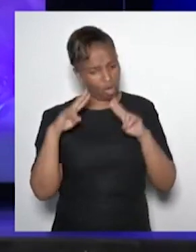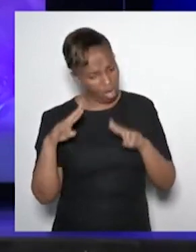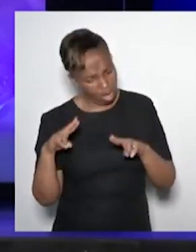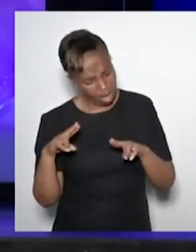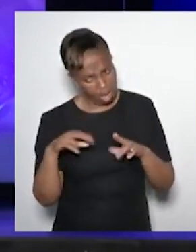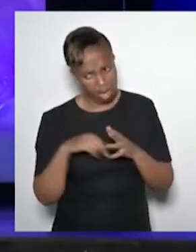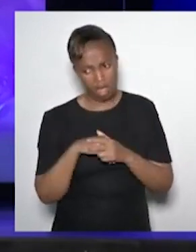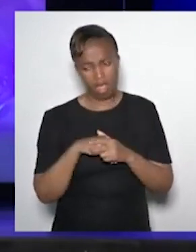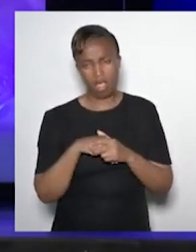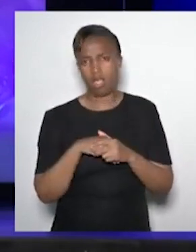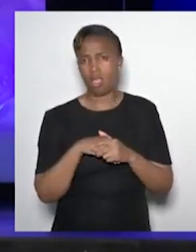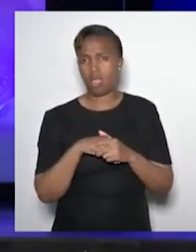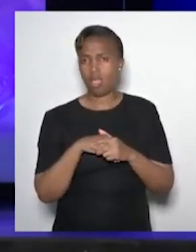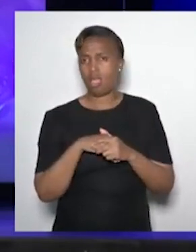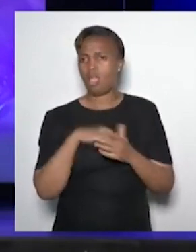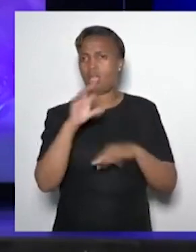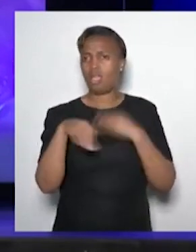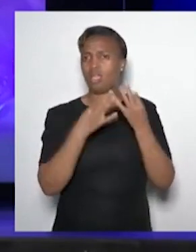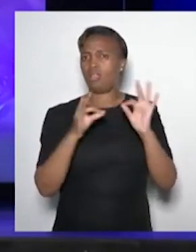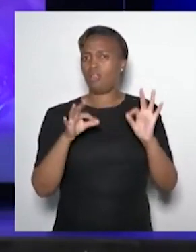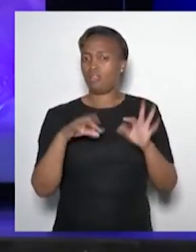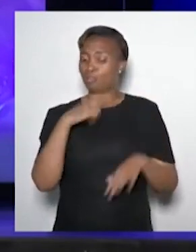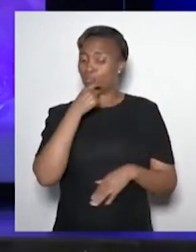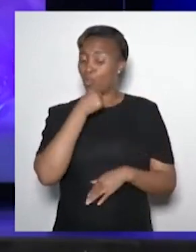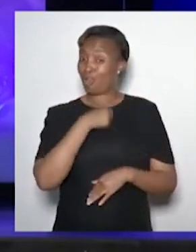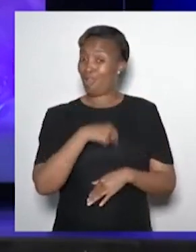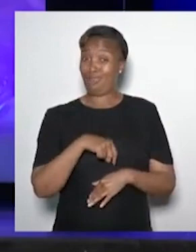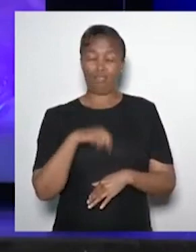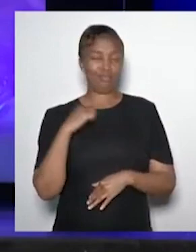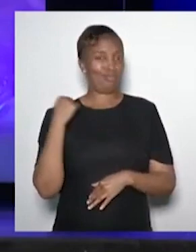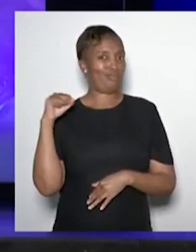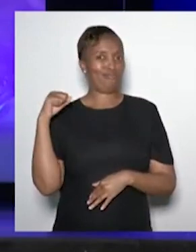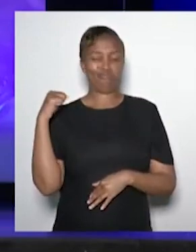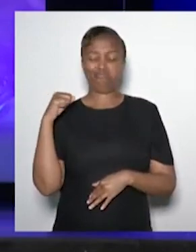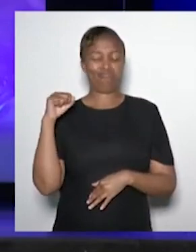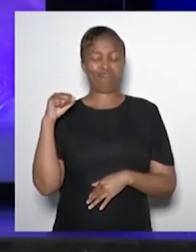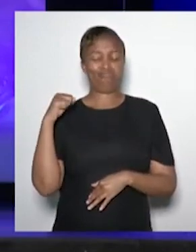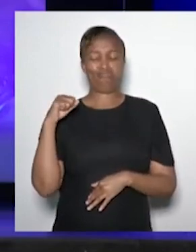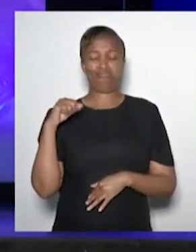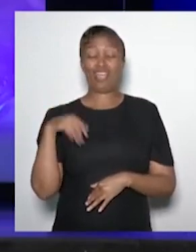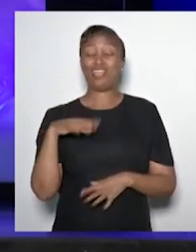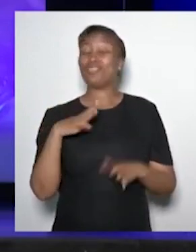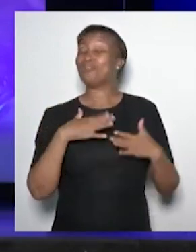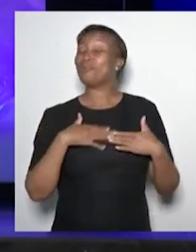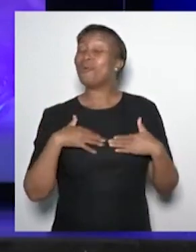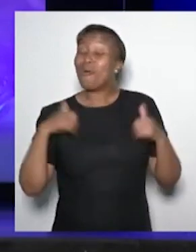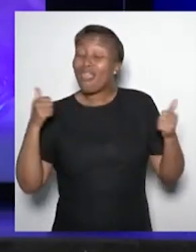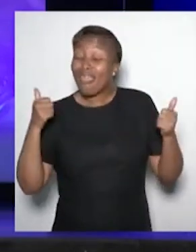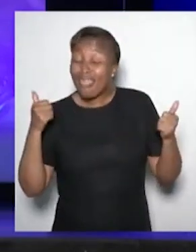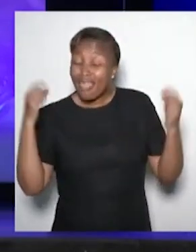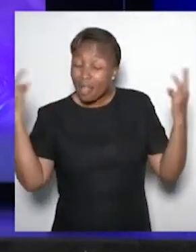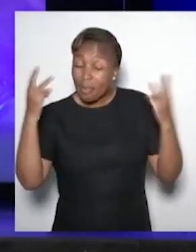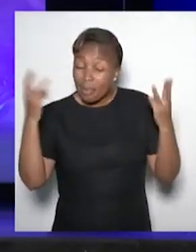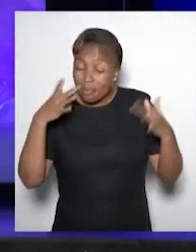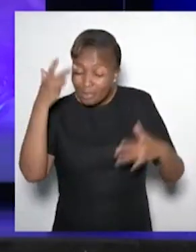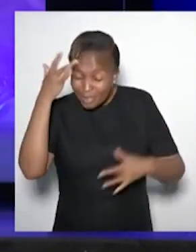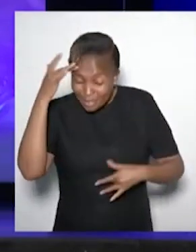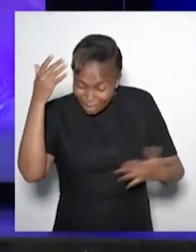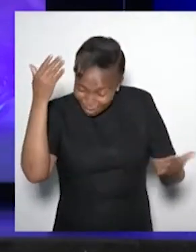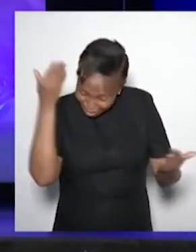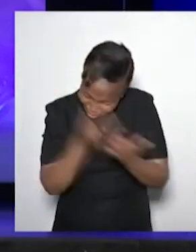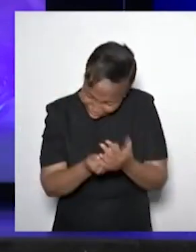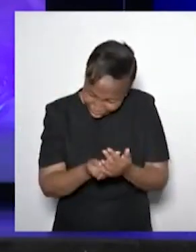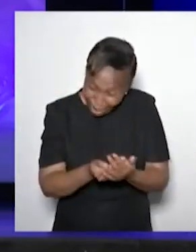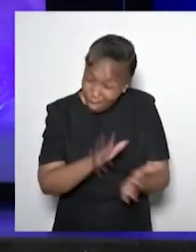Gift is not character. You can heal the sick and cast out demons and still go